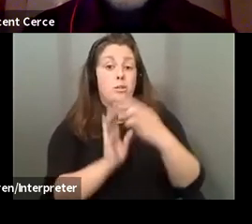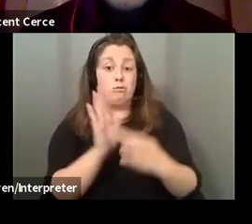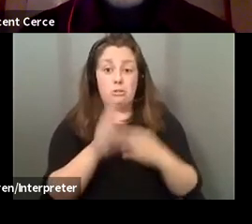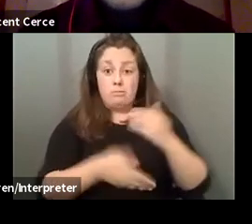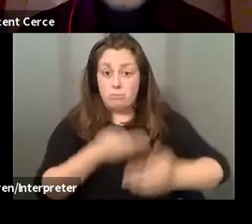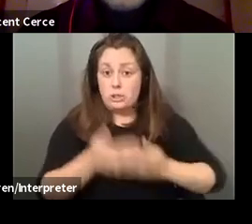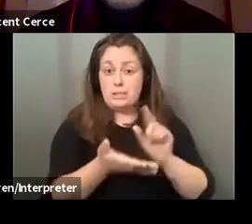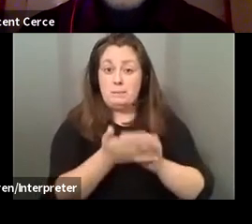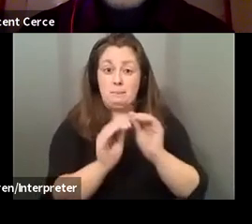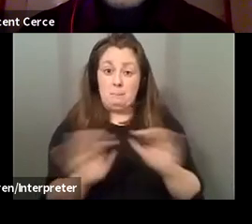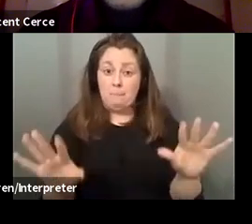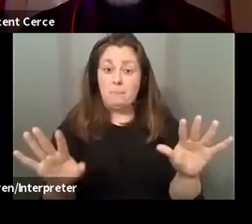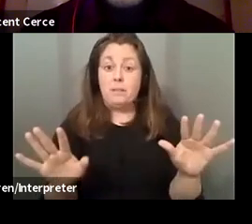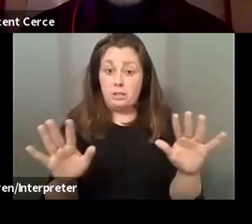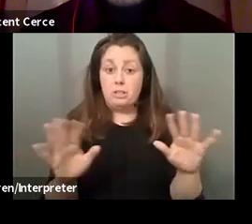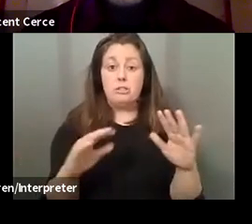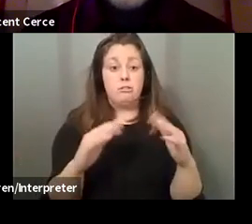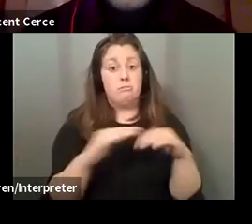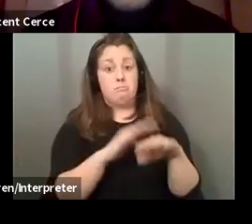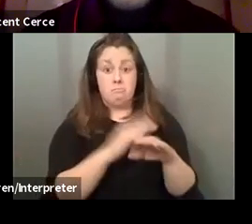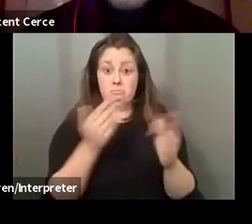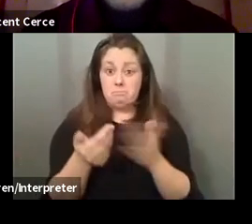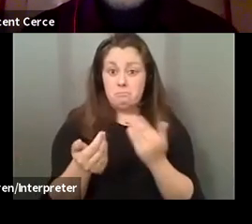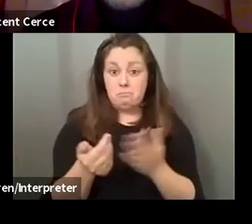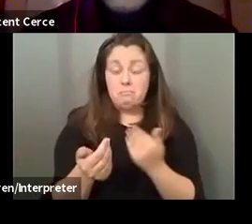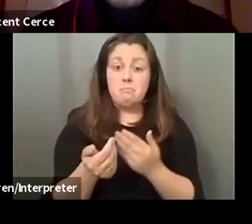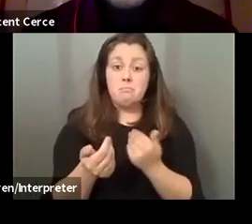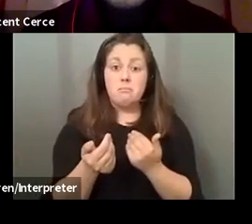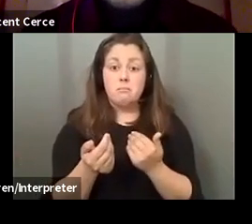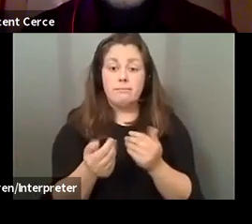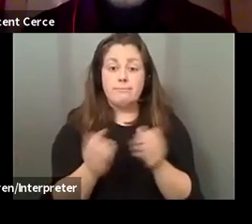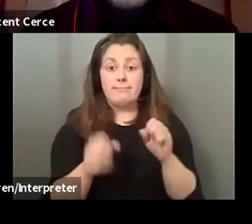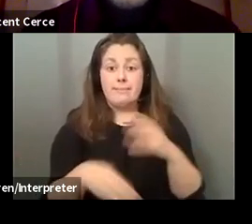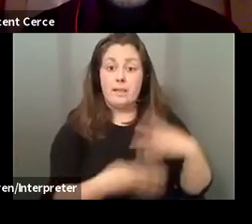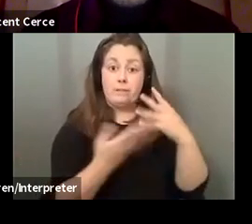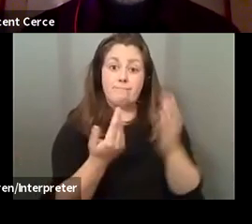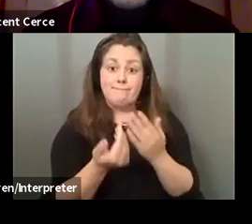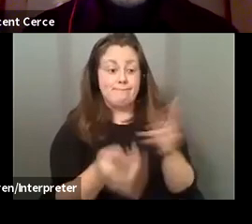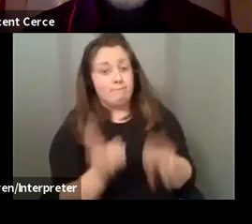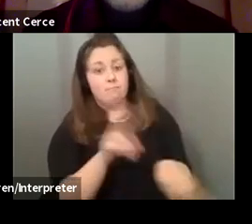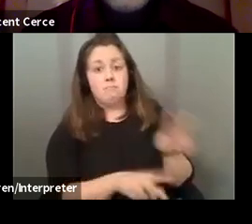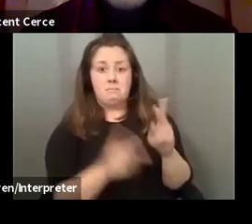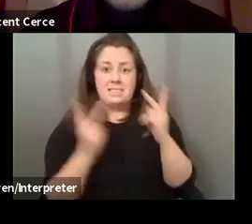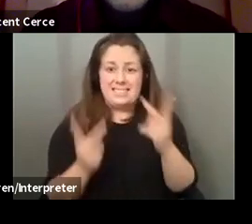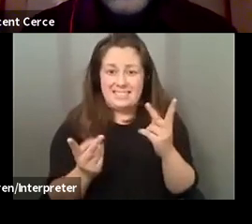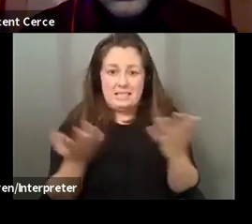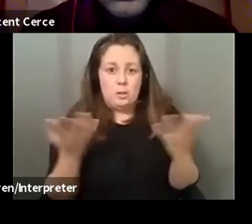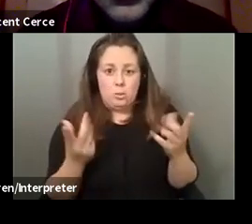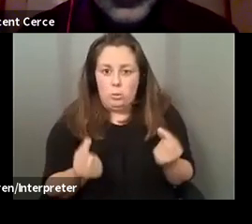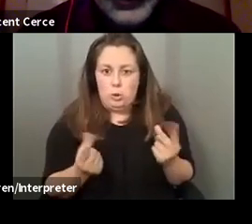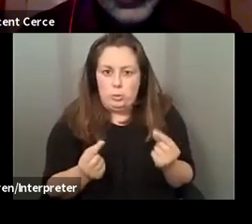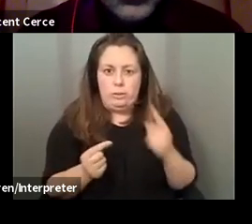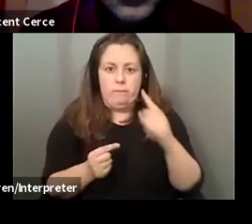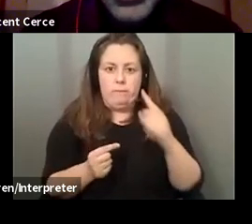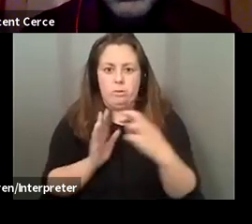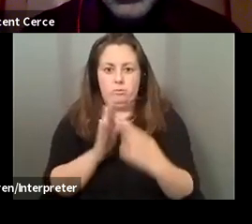is published, it's easy for folks to access what we're doing in terms of registering our